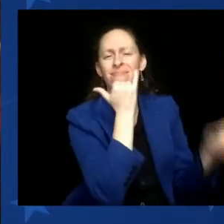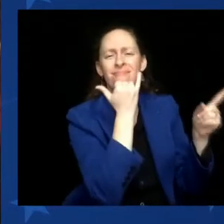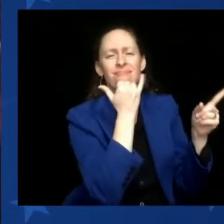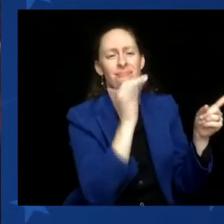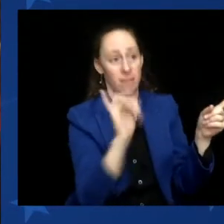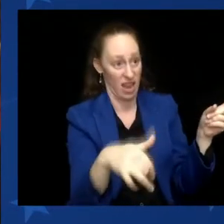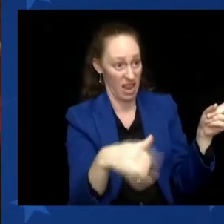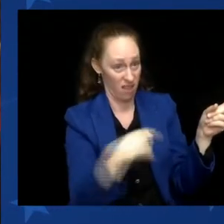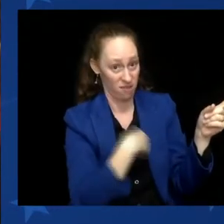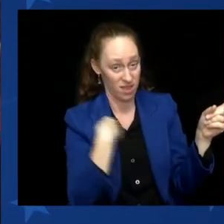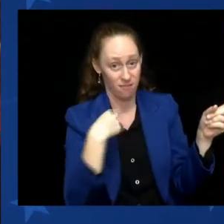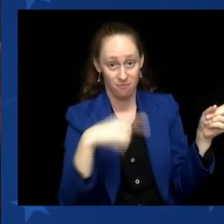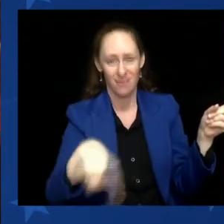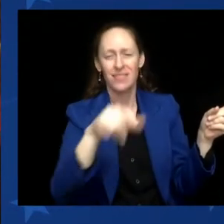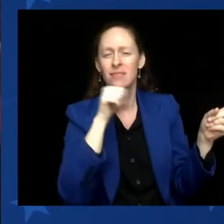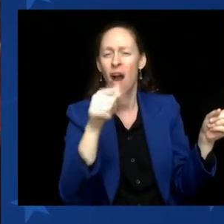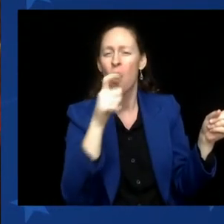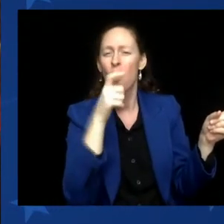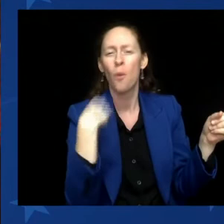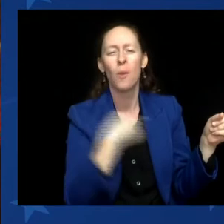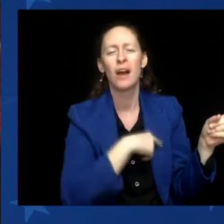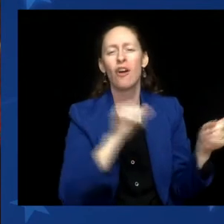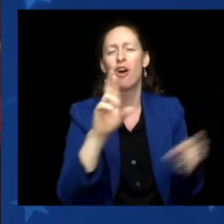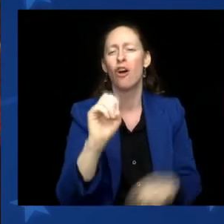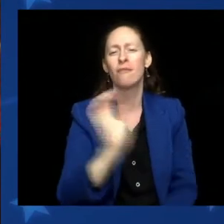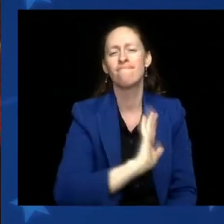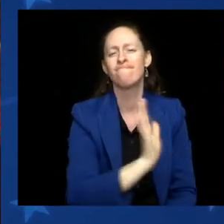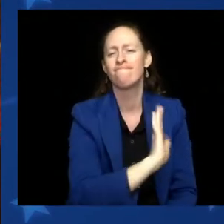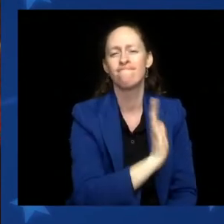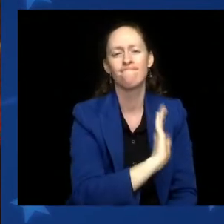Ladies and gentlemen, we can't be